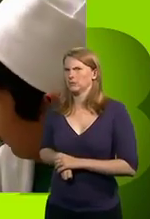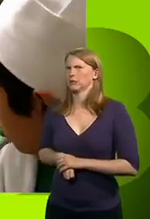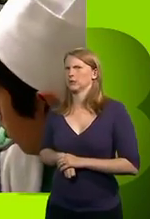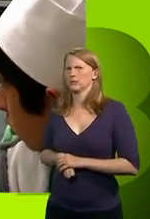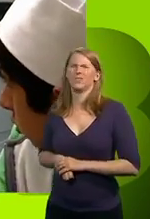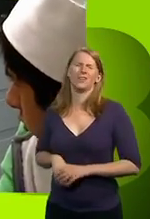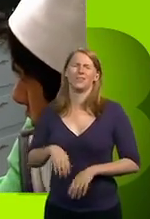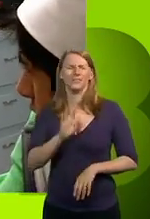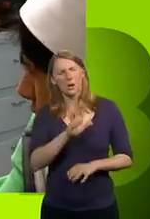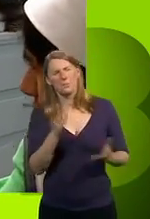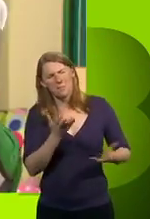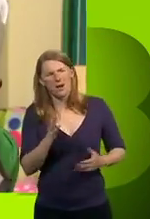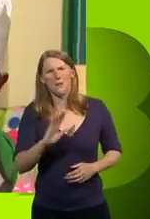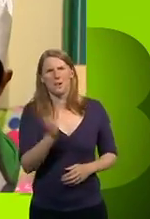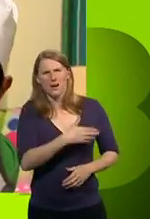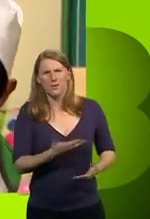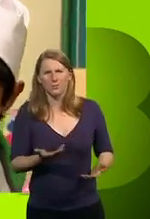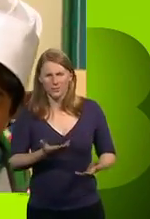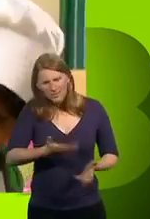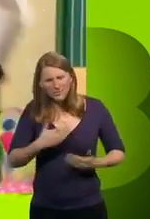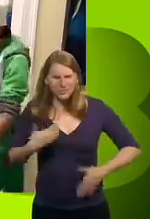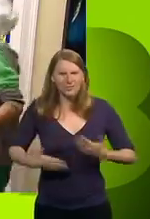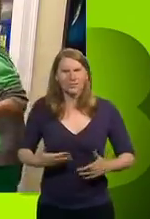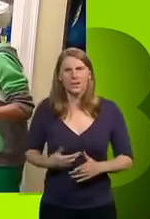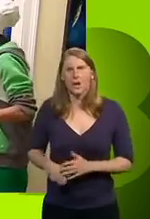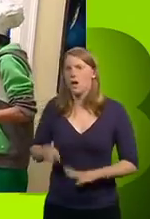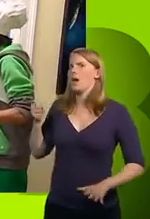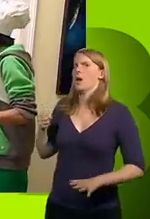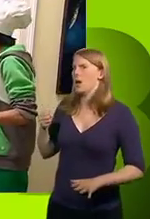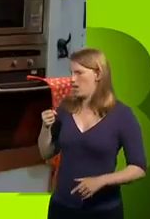Don't mess about, Ben. We need to crack on. My hand's stuck.